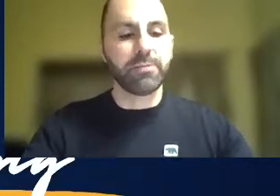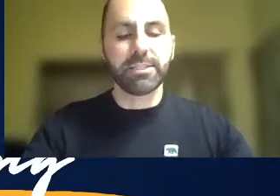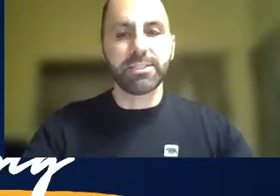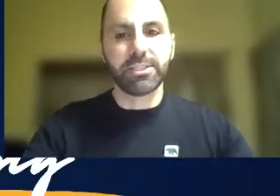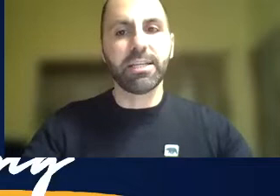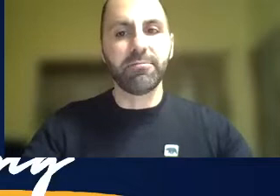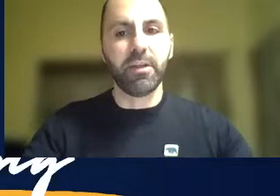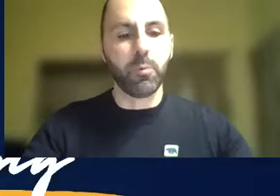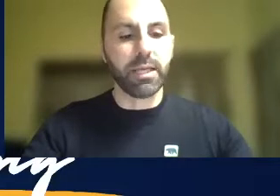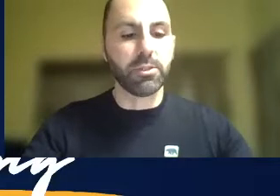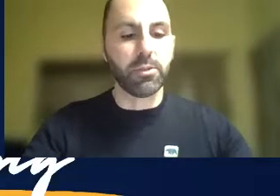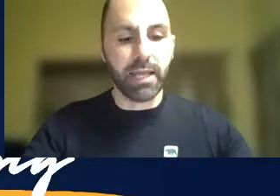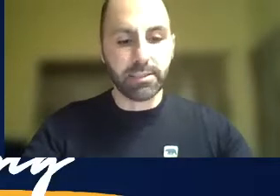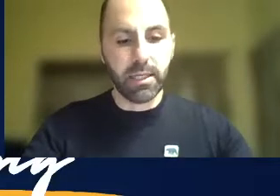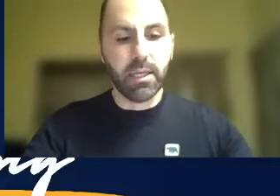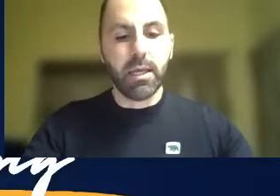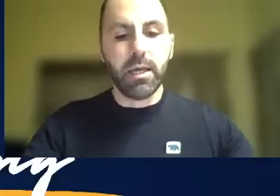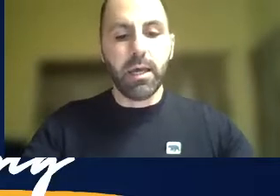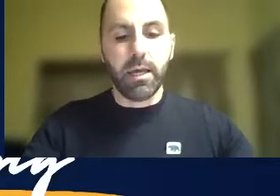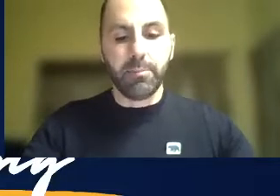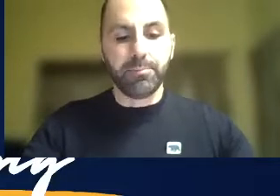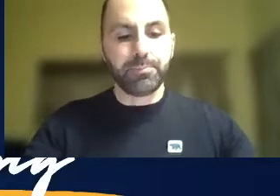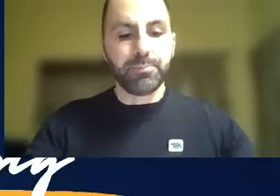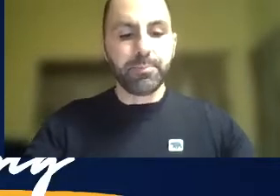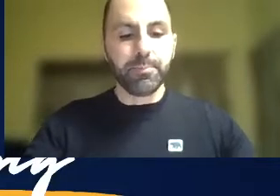So their fundraisers are done in fun ways to do that.